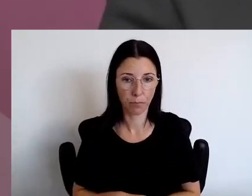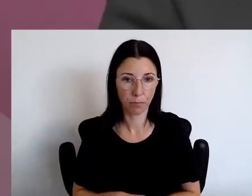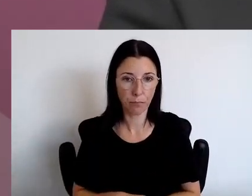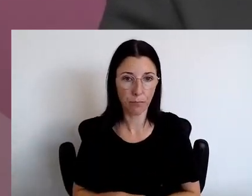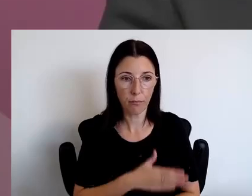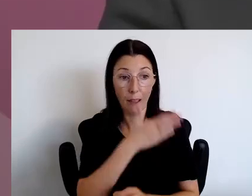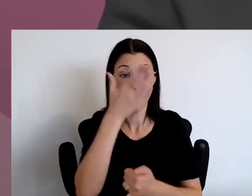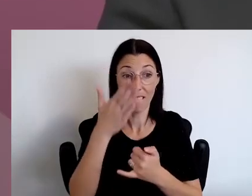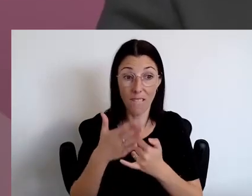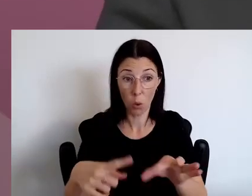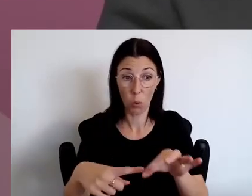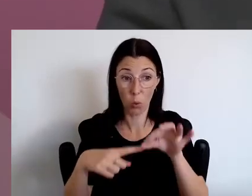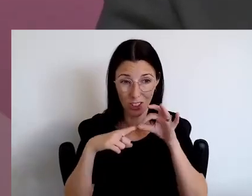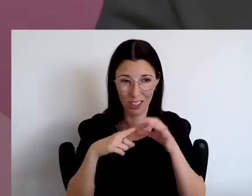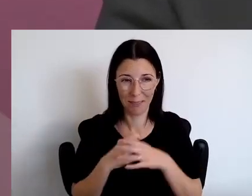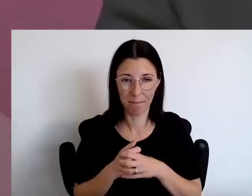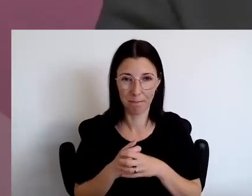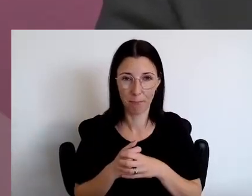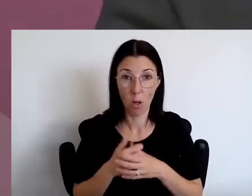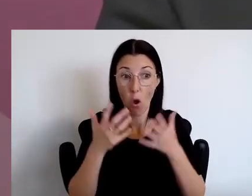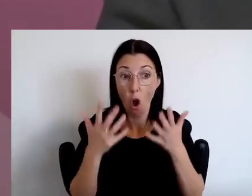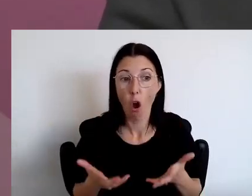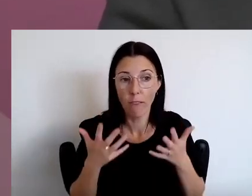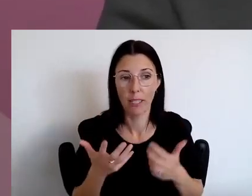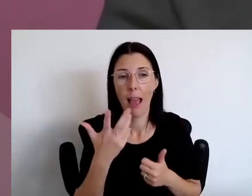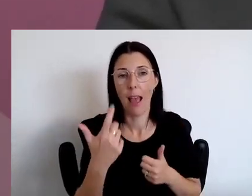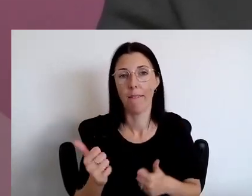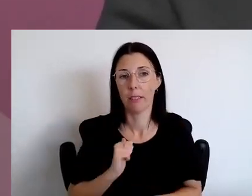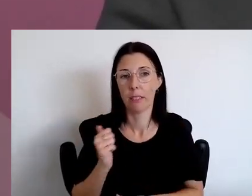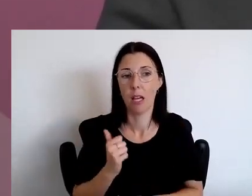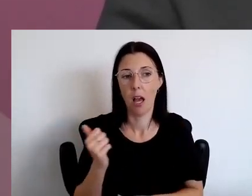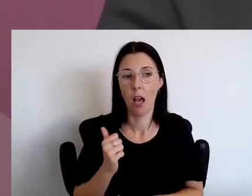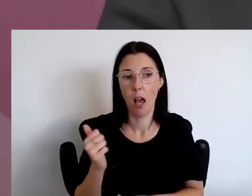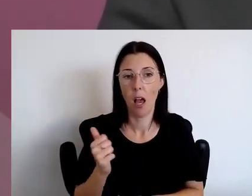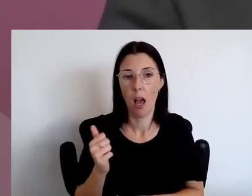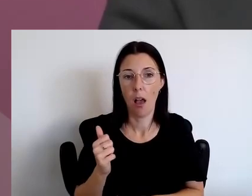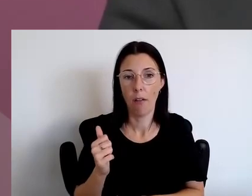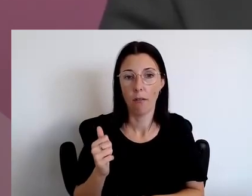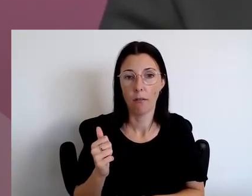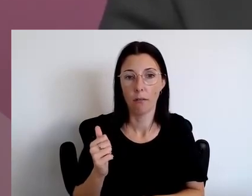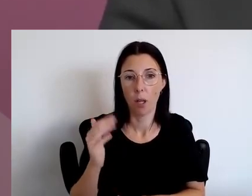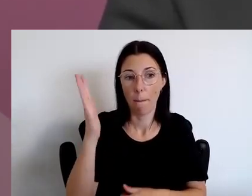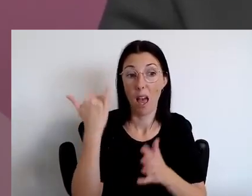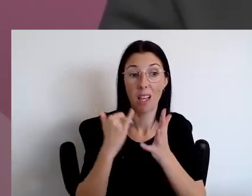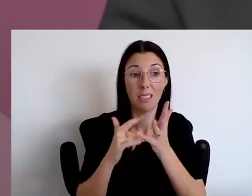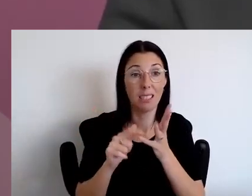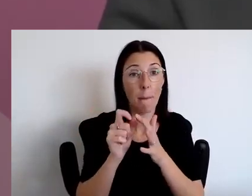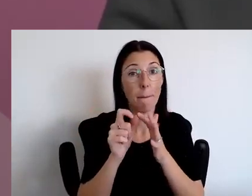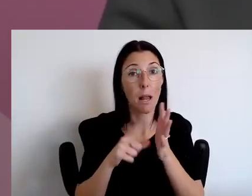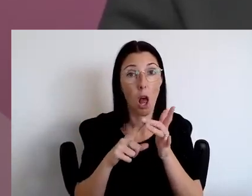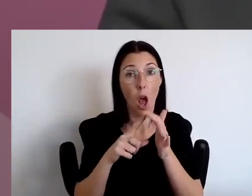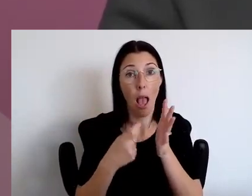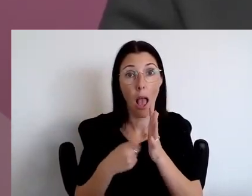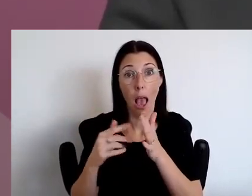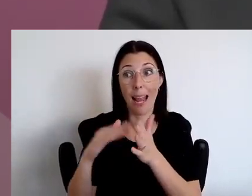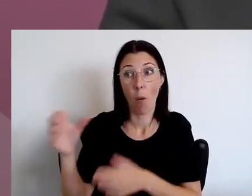Final question. So often we have employees who have come from suppliers that we already buy services from. How do we